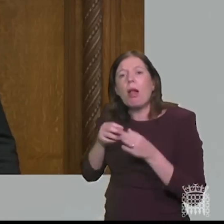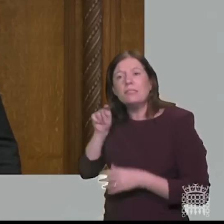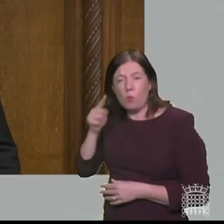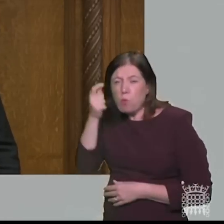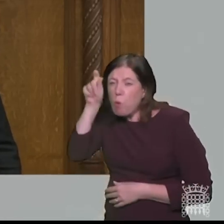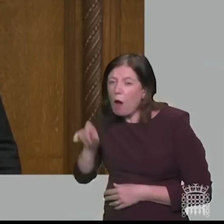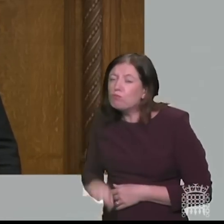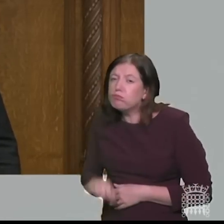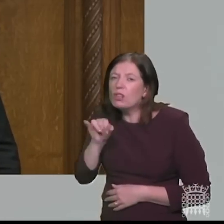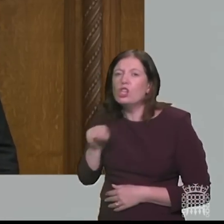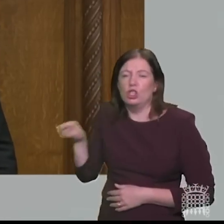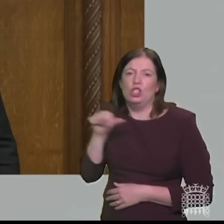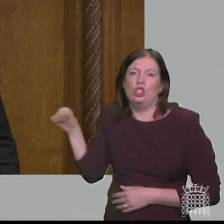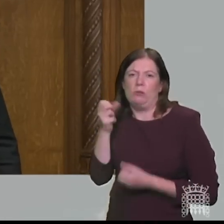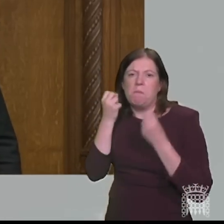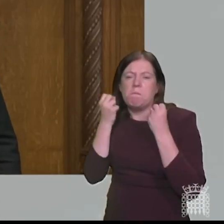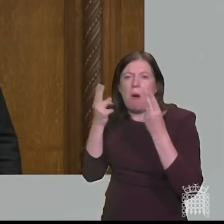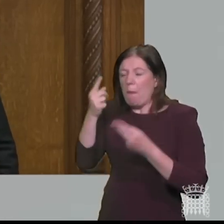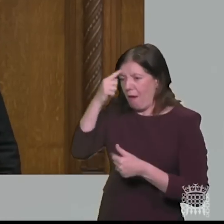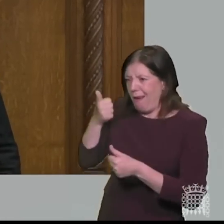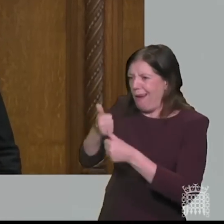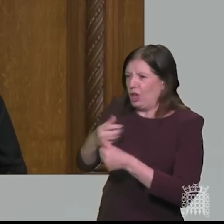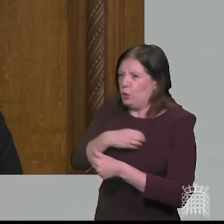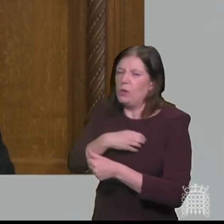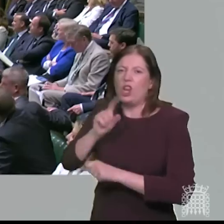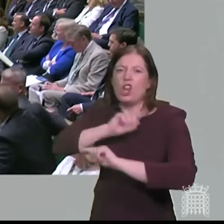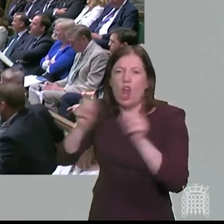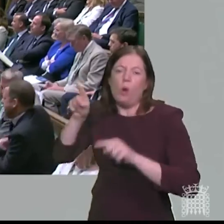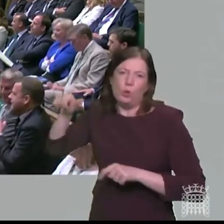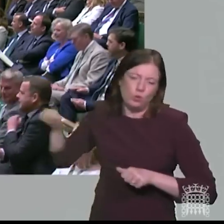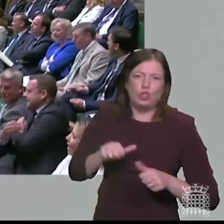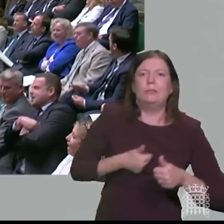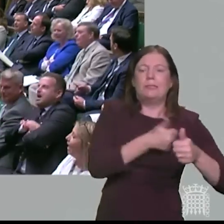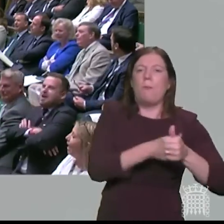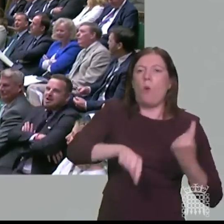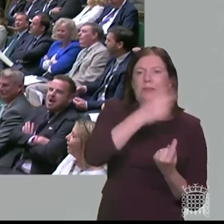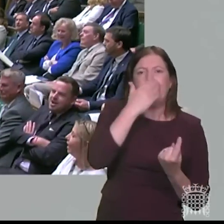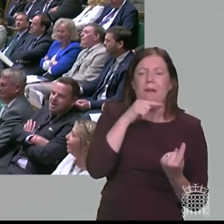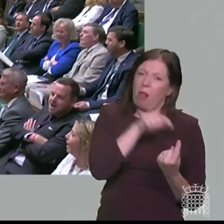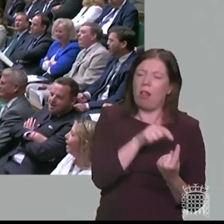particular, grow a spine and put people before your paymasters?